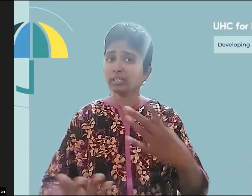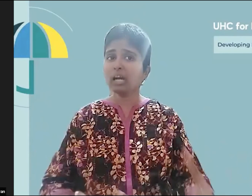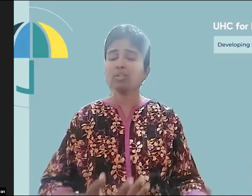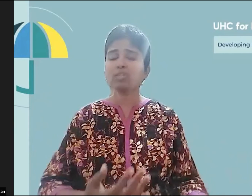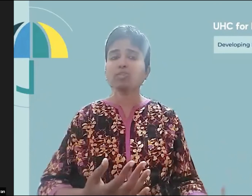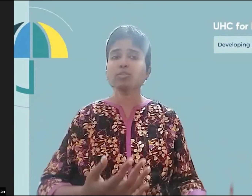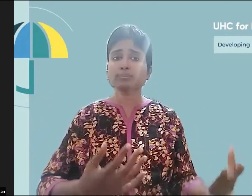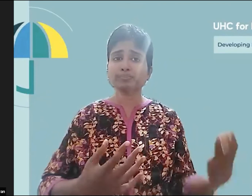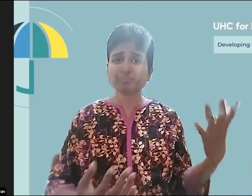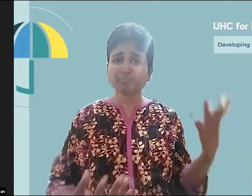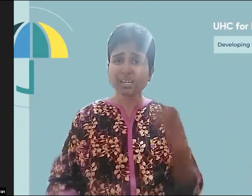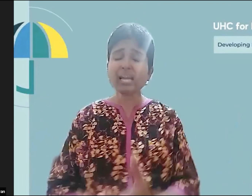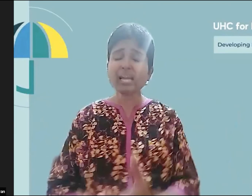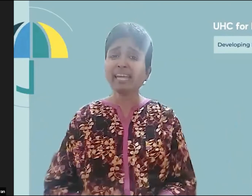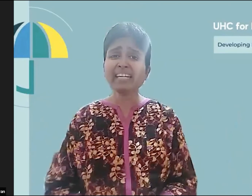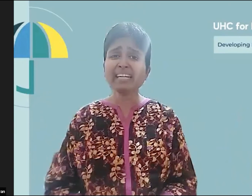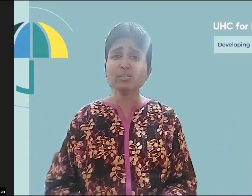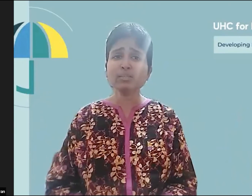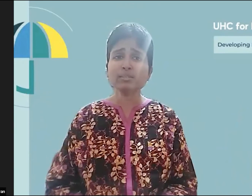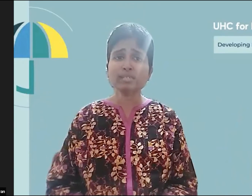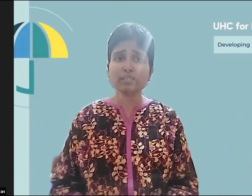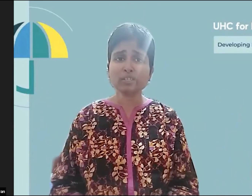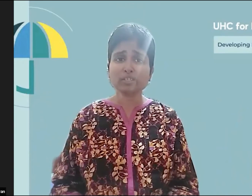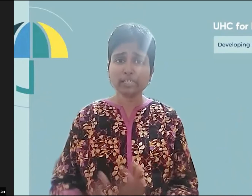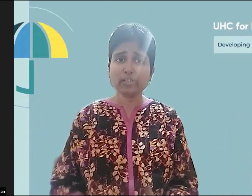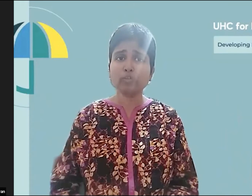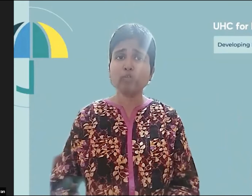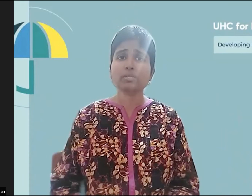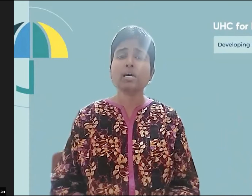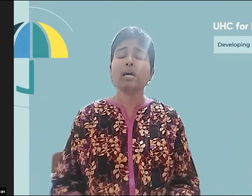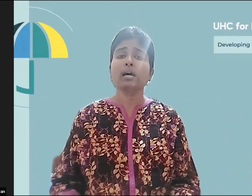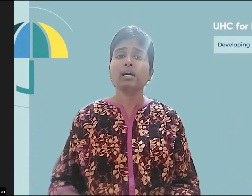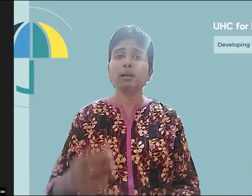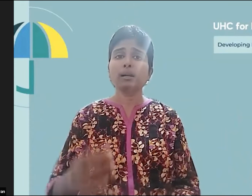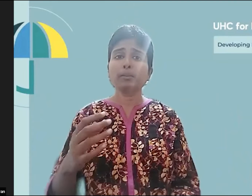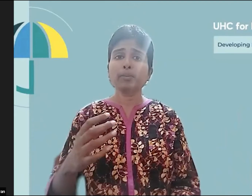the government should engage with the civil society groups